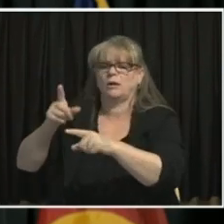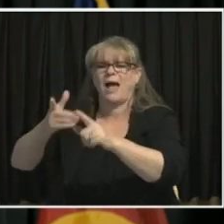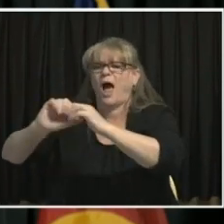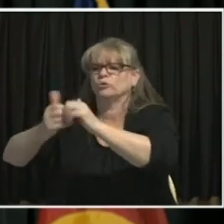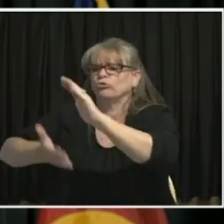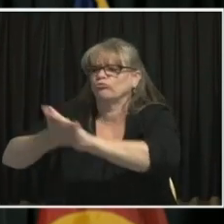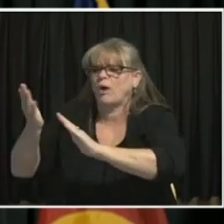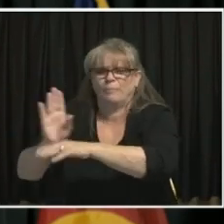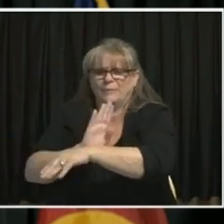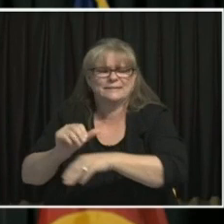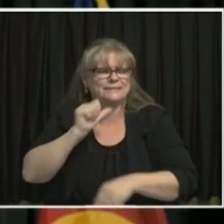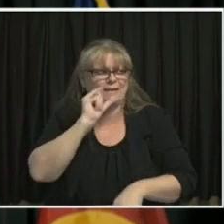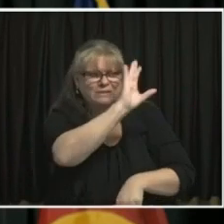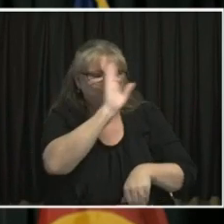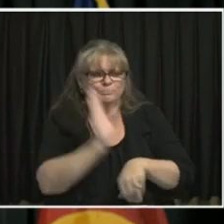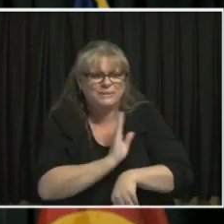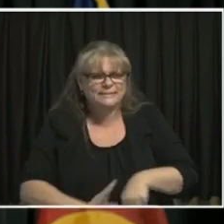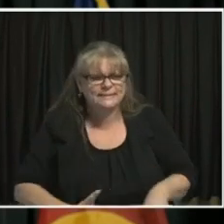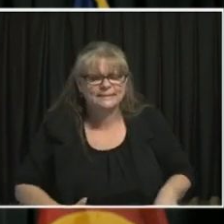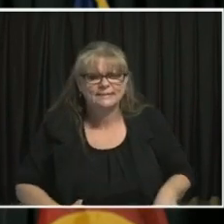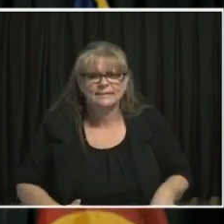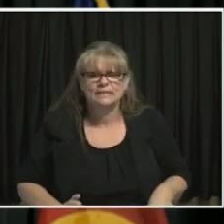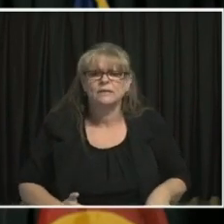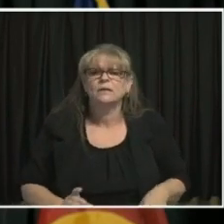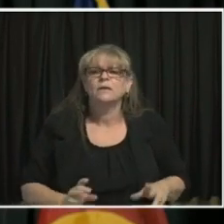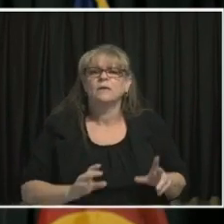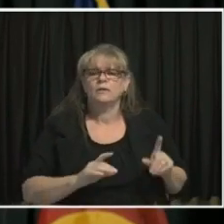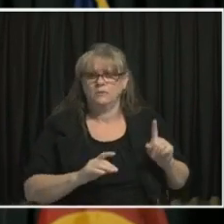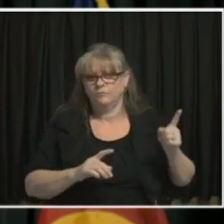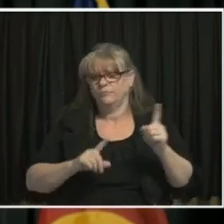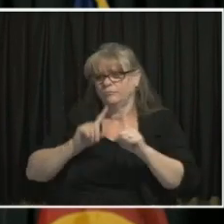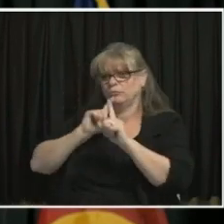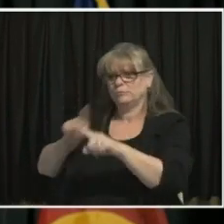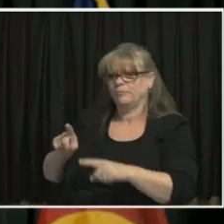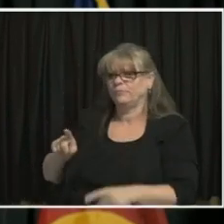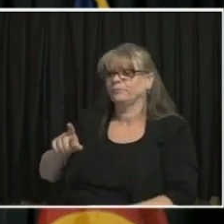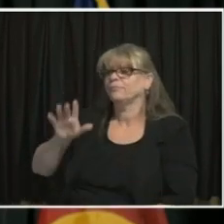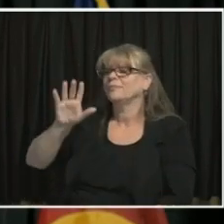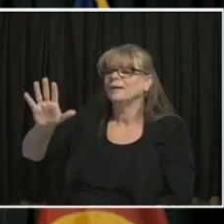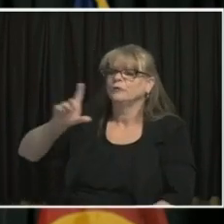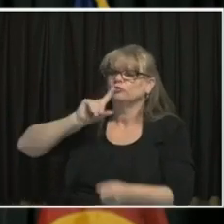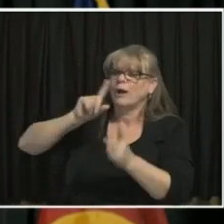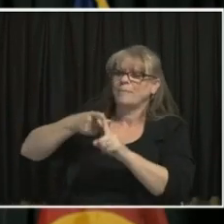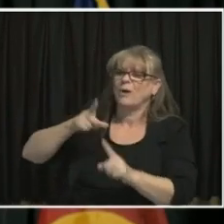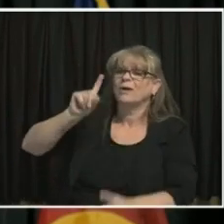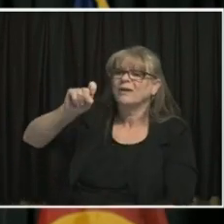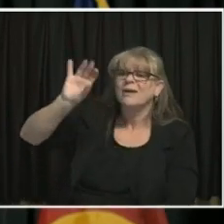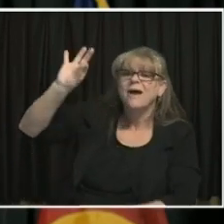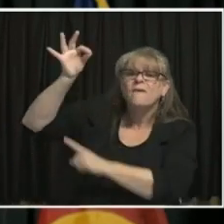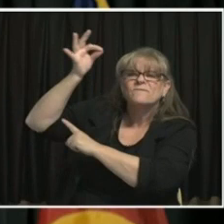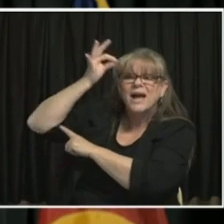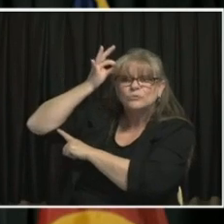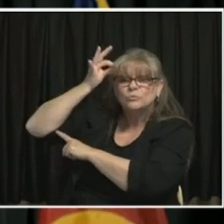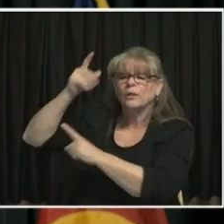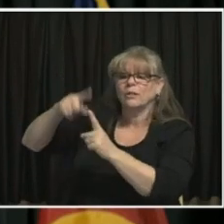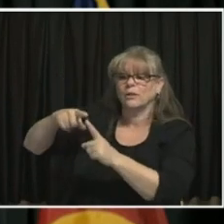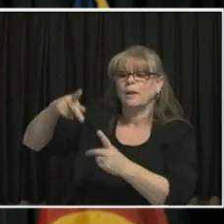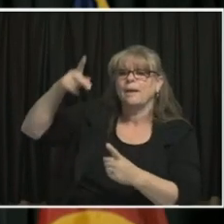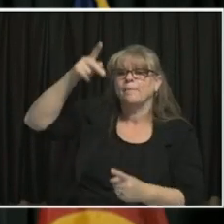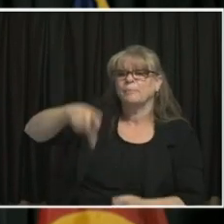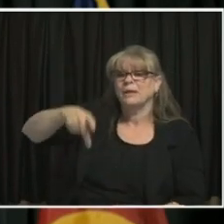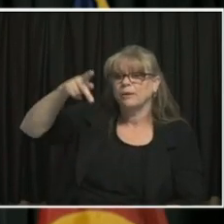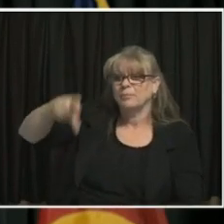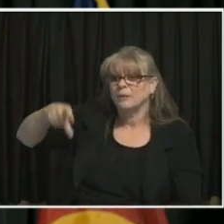Well, if they're referring to the federal government, the participation in the Paycheck Protection Program that gives 2.5 months of cash flow